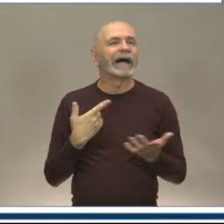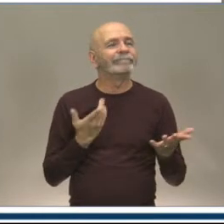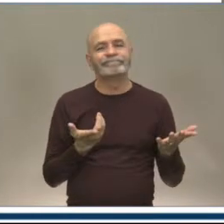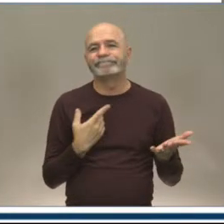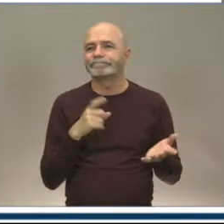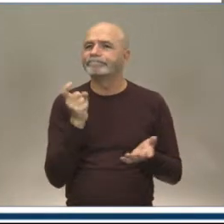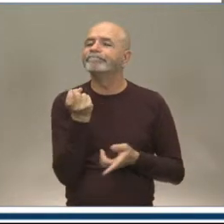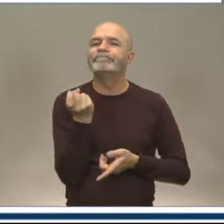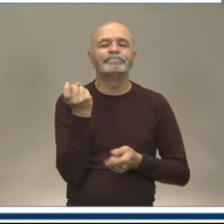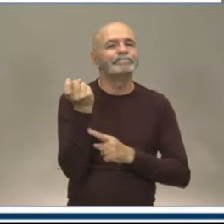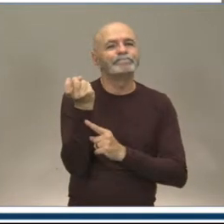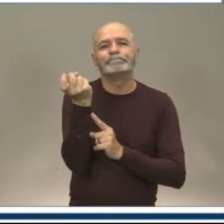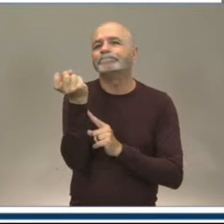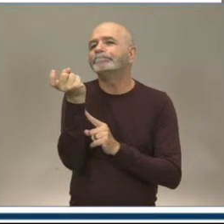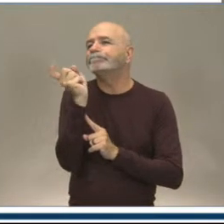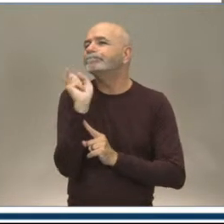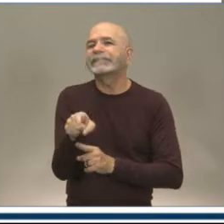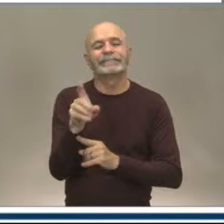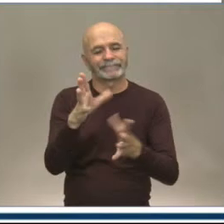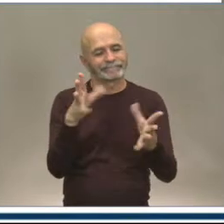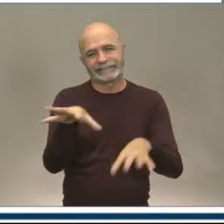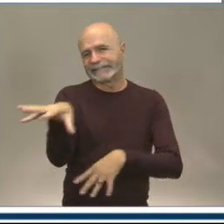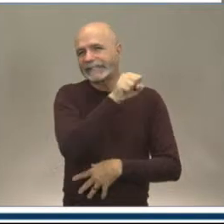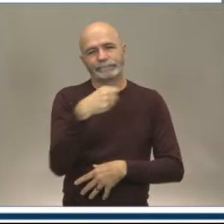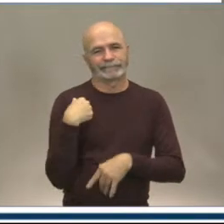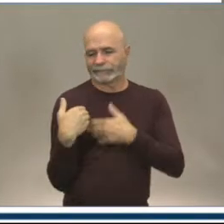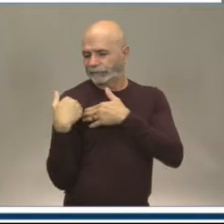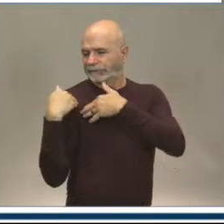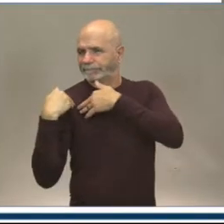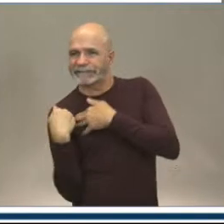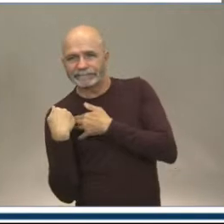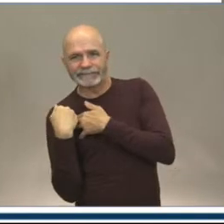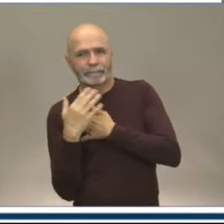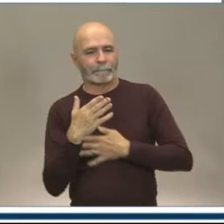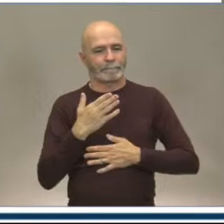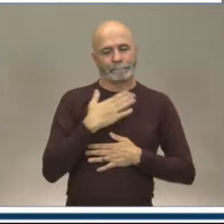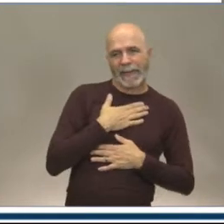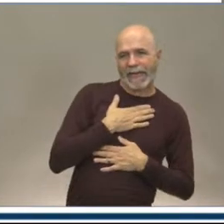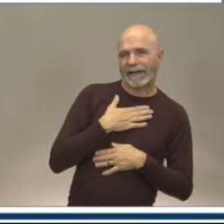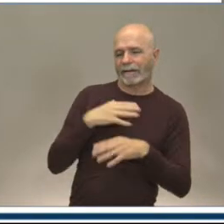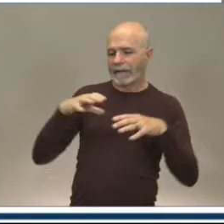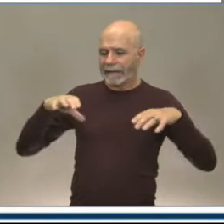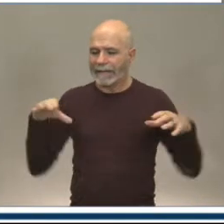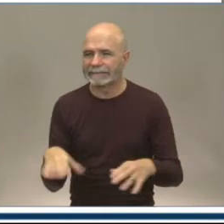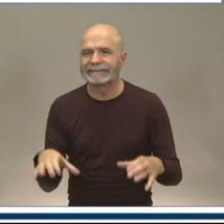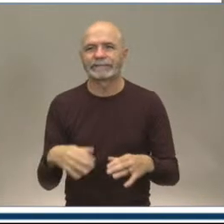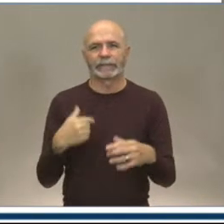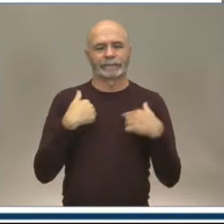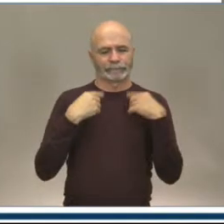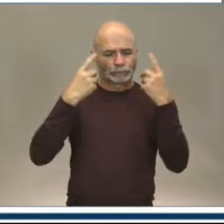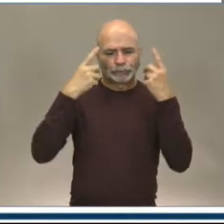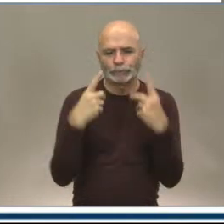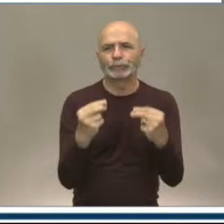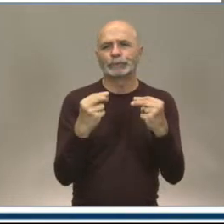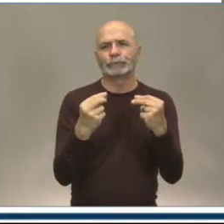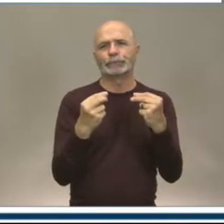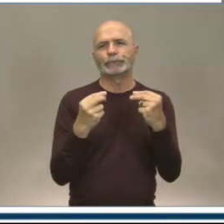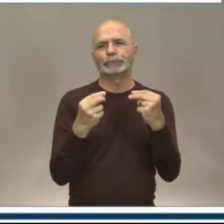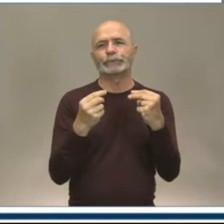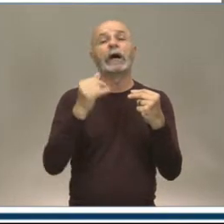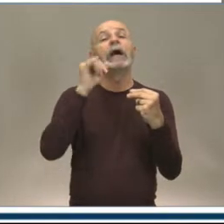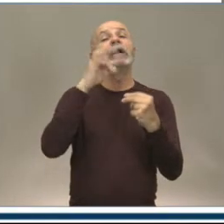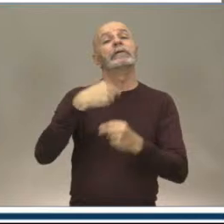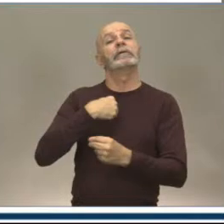Each of us need to take responsibility for our own actions and activities. And as we move indoors and begin seasonal events